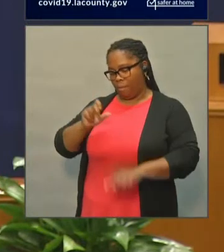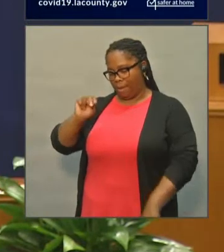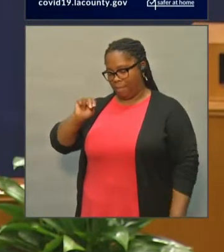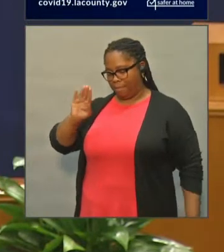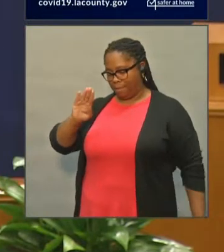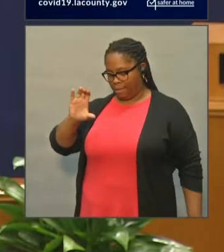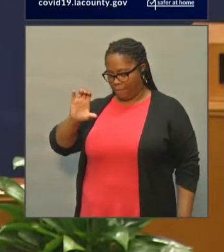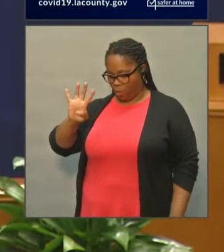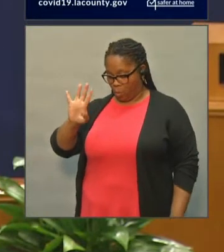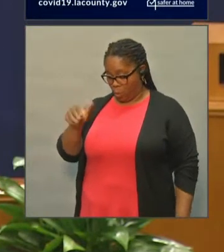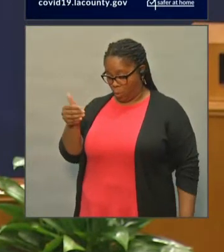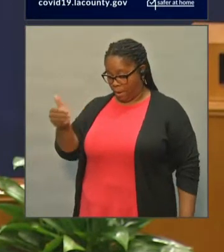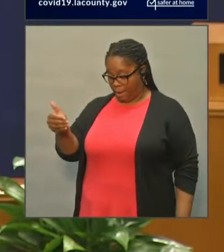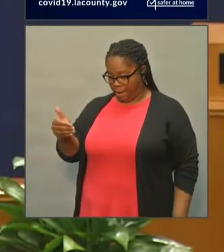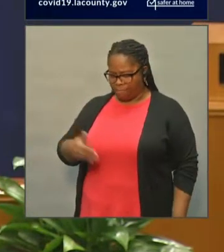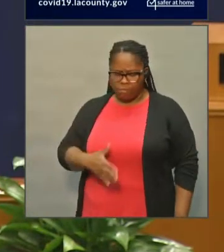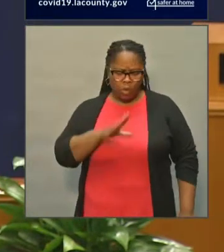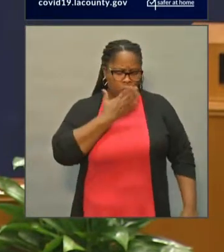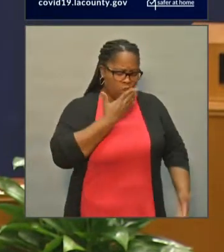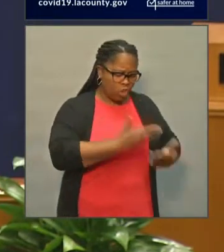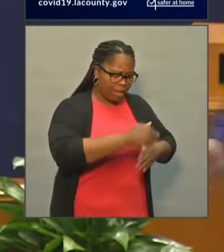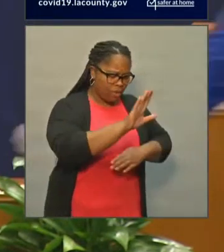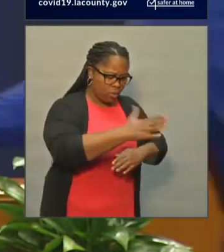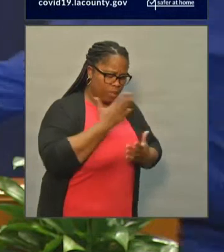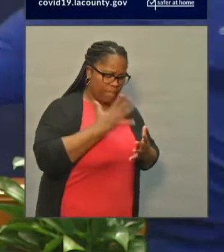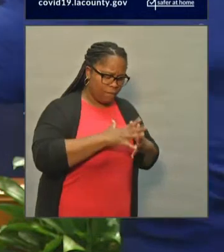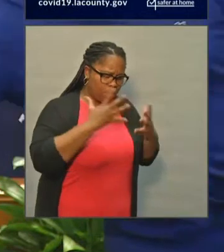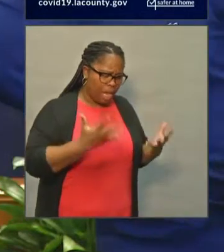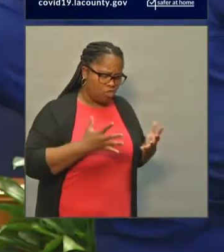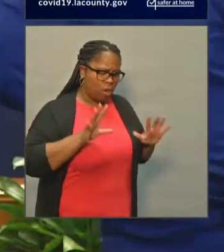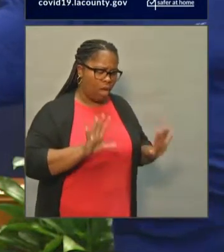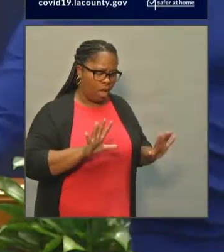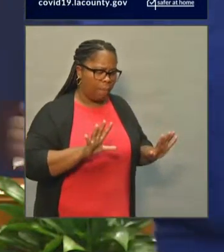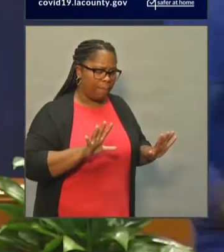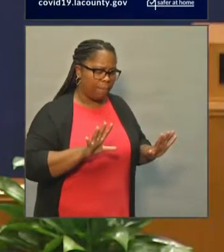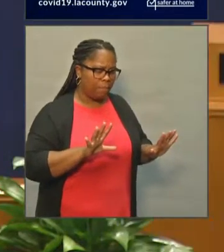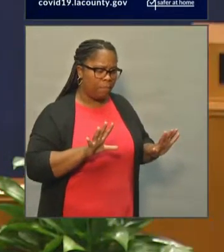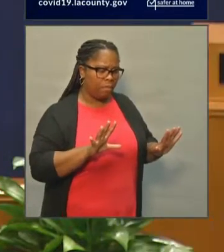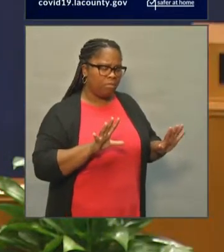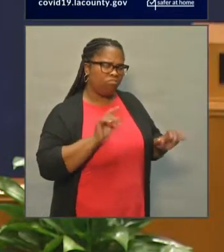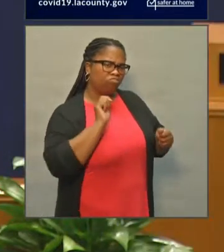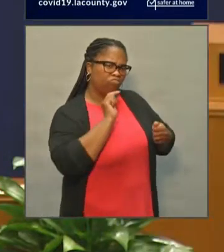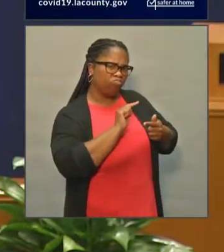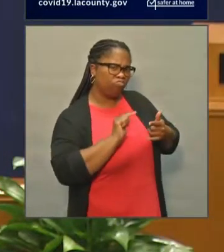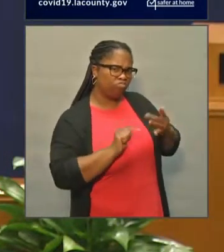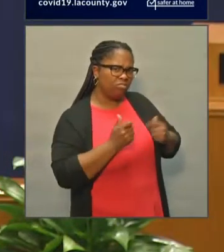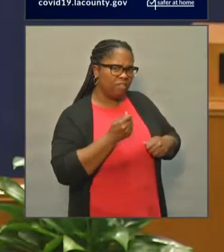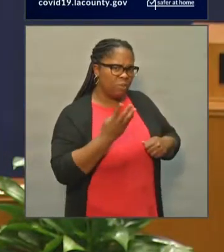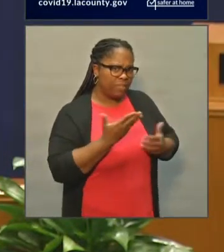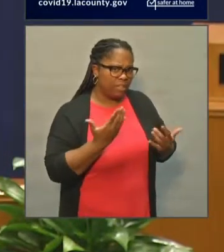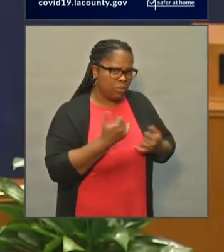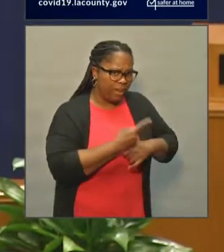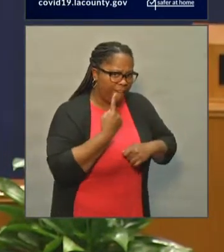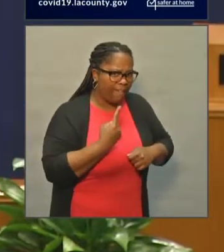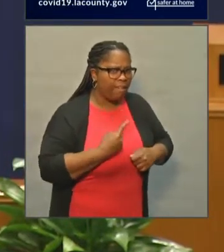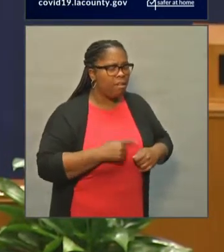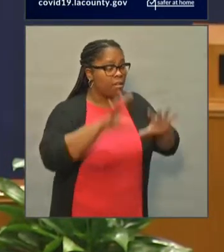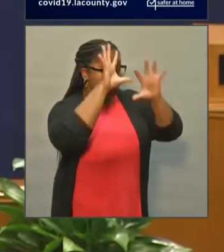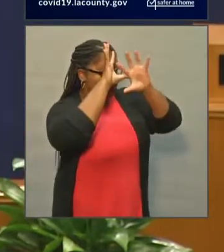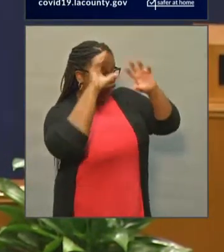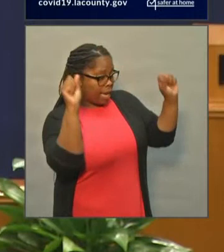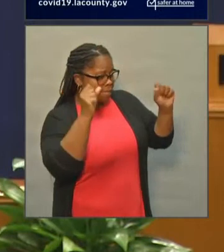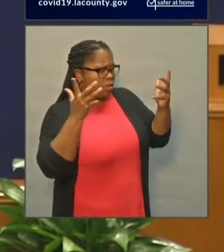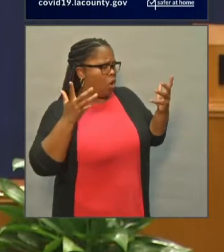ahead. Good afternoon, and thank you very much. A couple of things today. The president urged